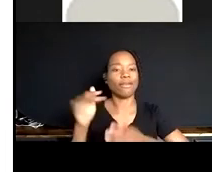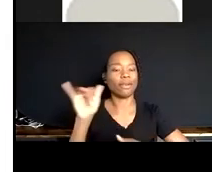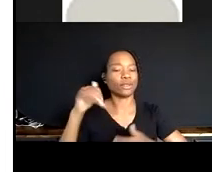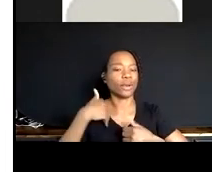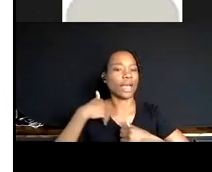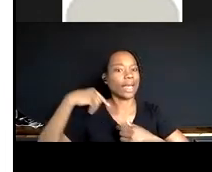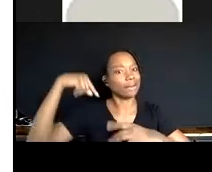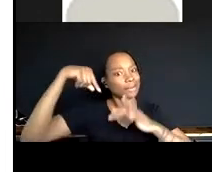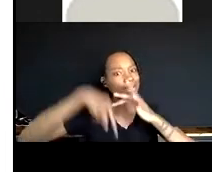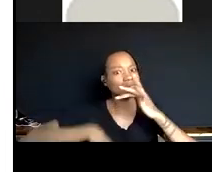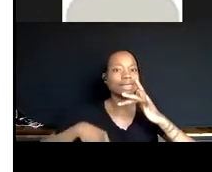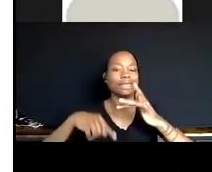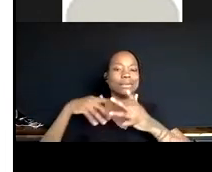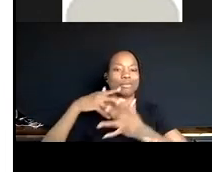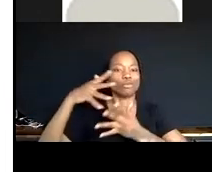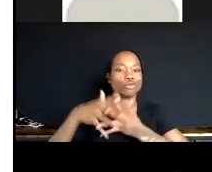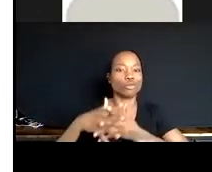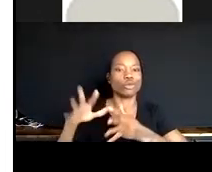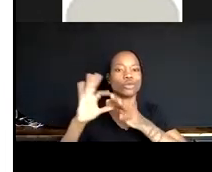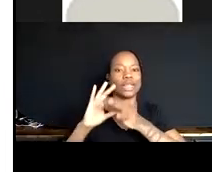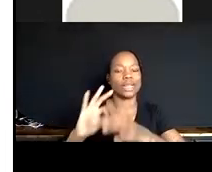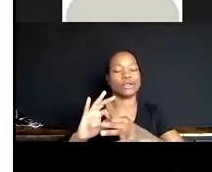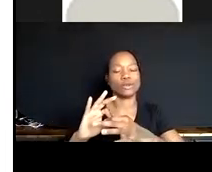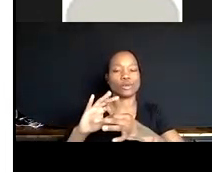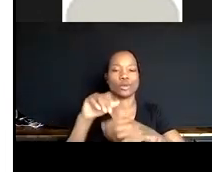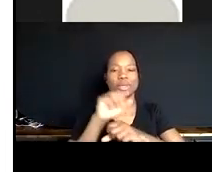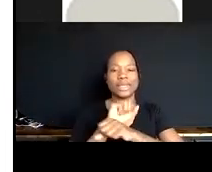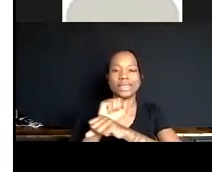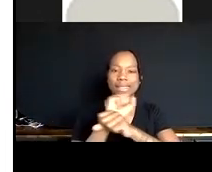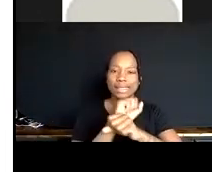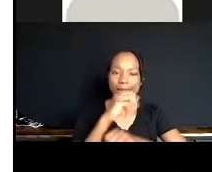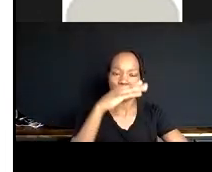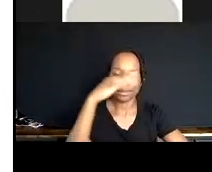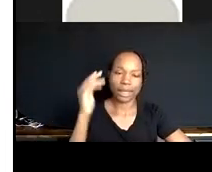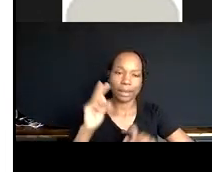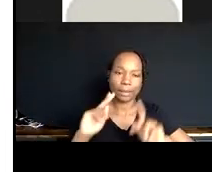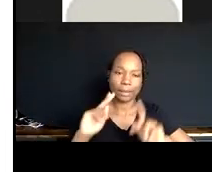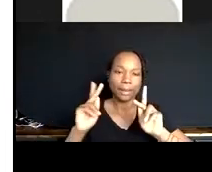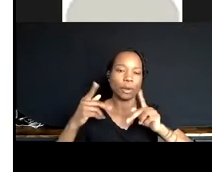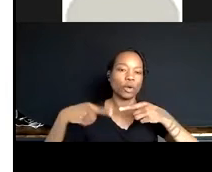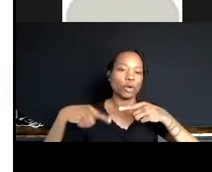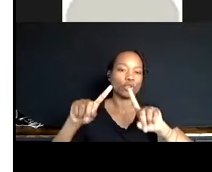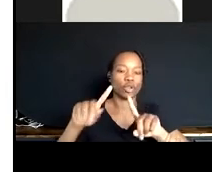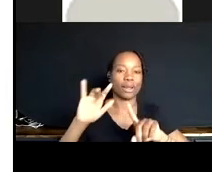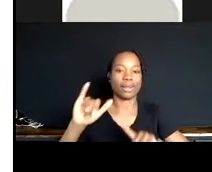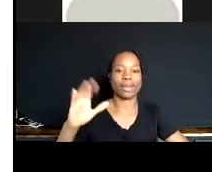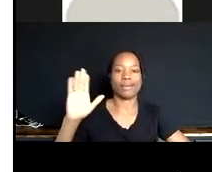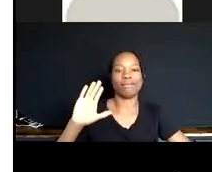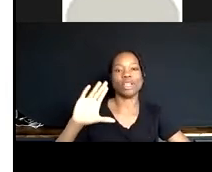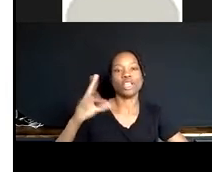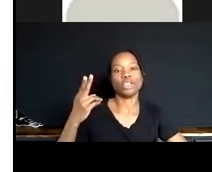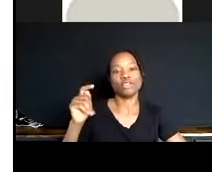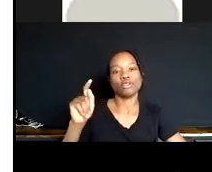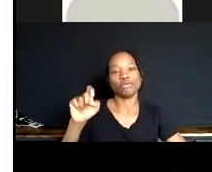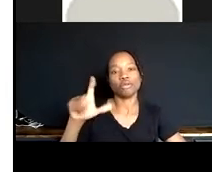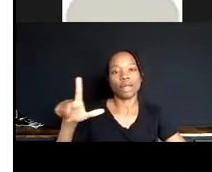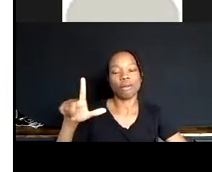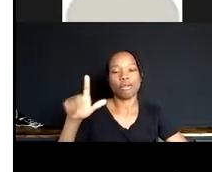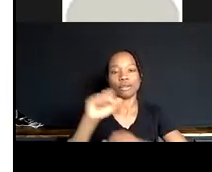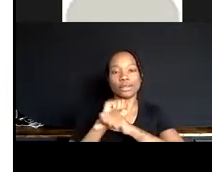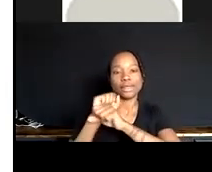in tracking of enslaved Black people during the period of chattel slavery. Black people were